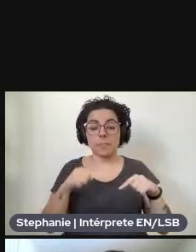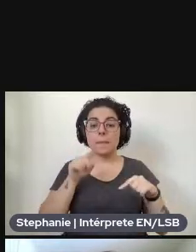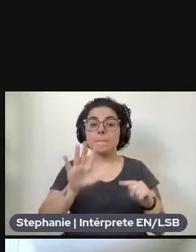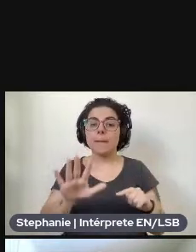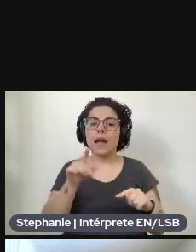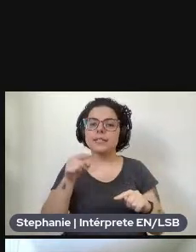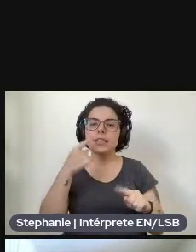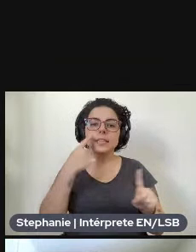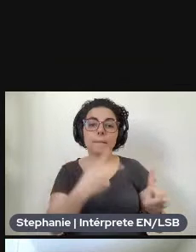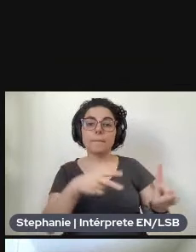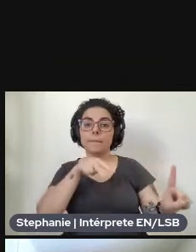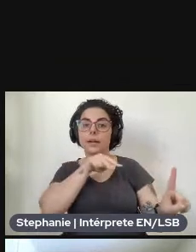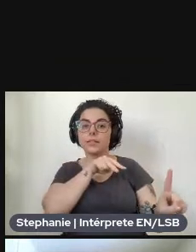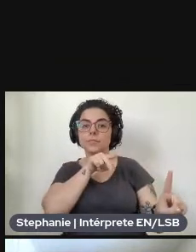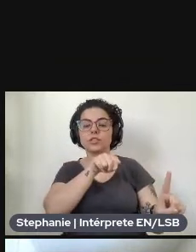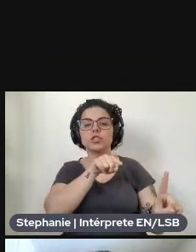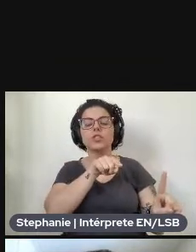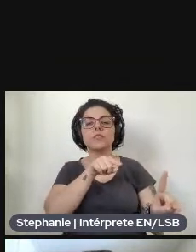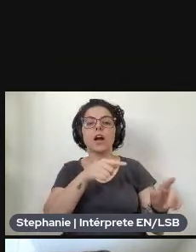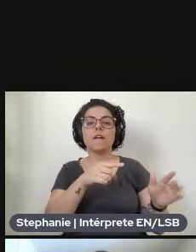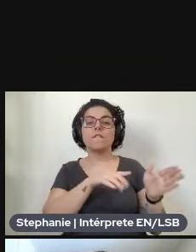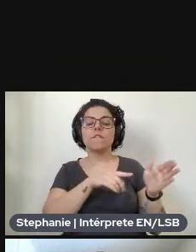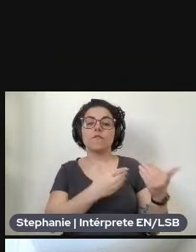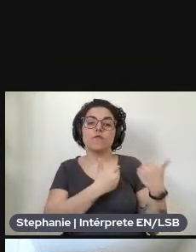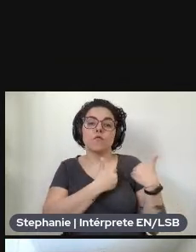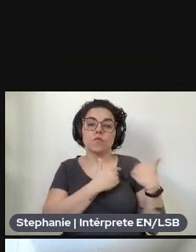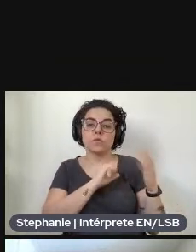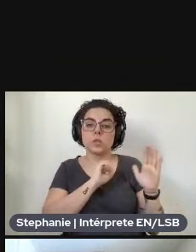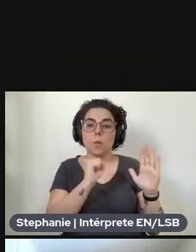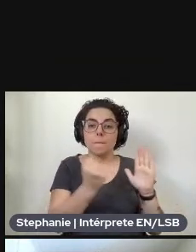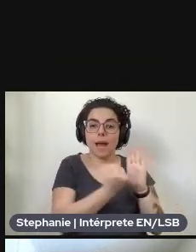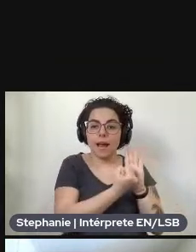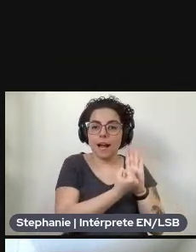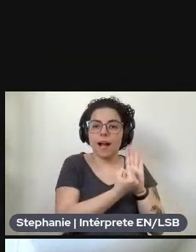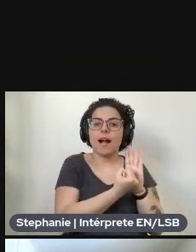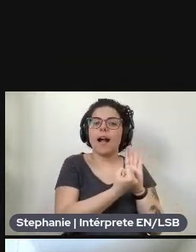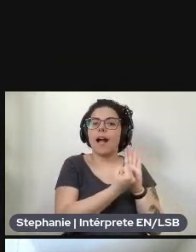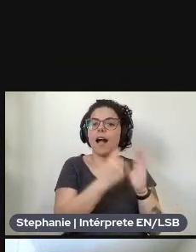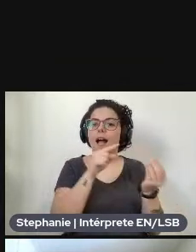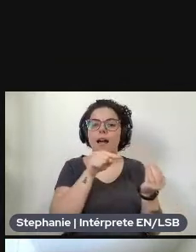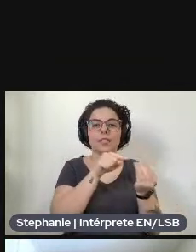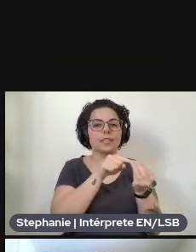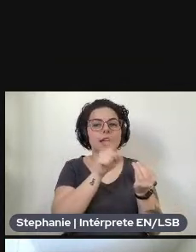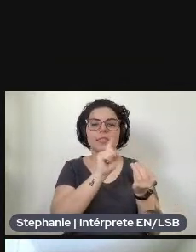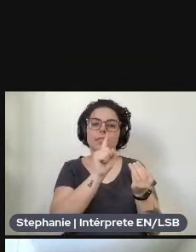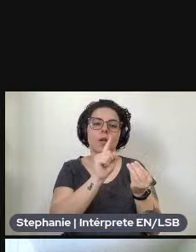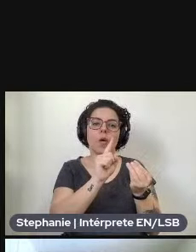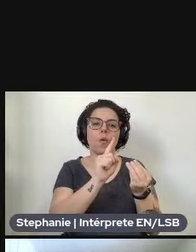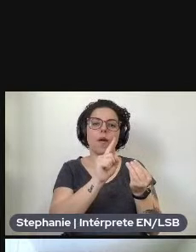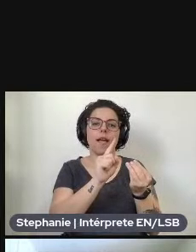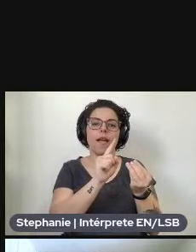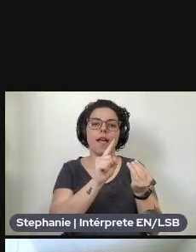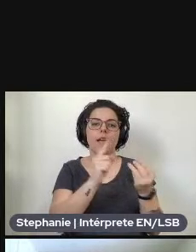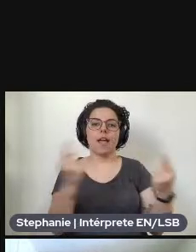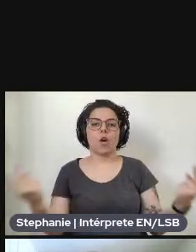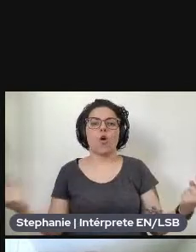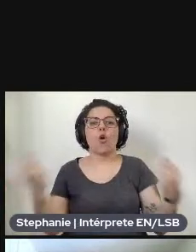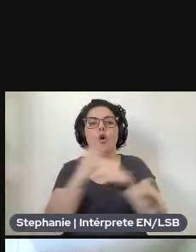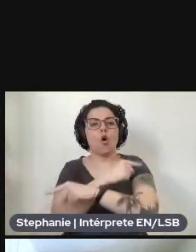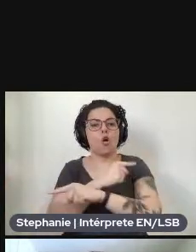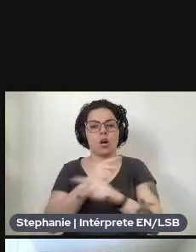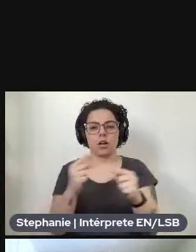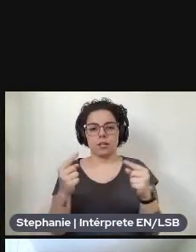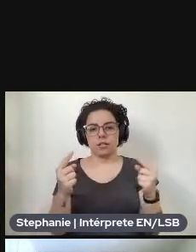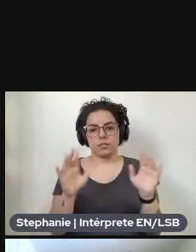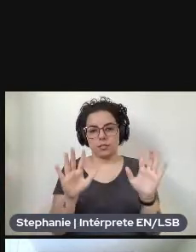marked function is not, the marked functions are not in opposition to each other, and therefore they